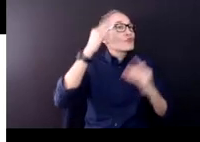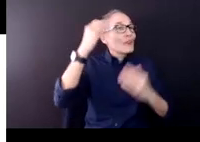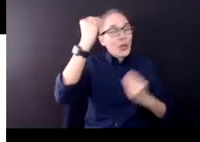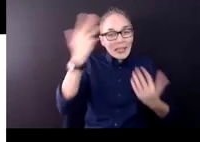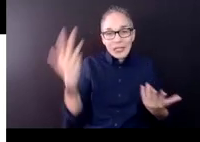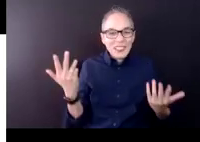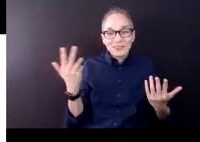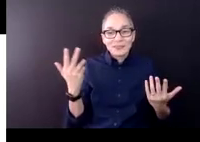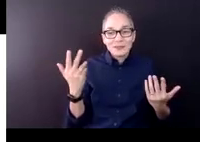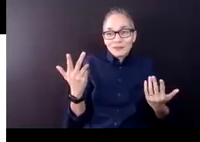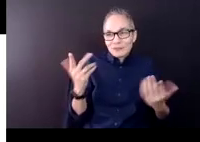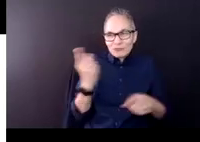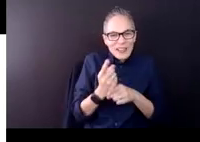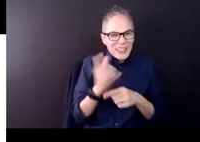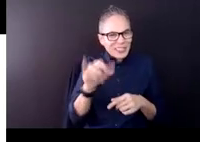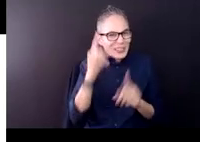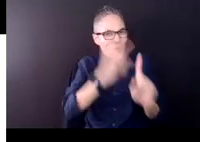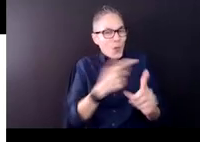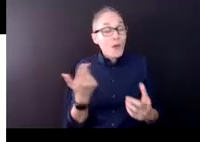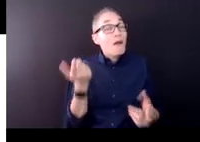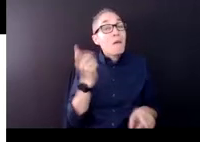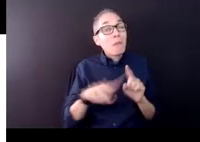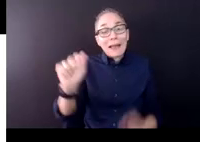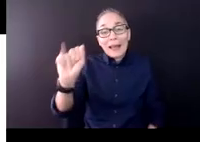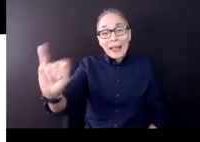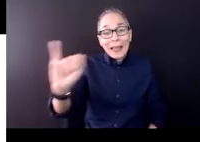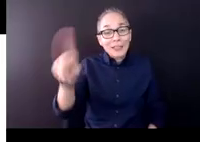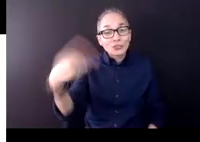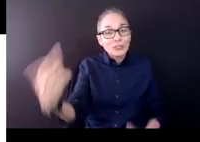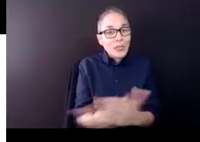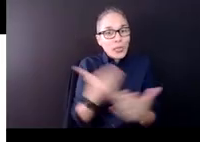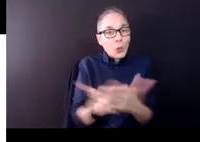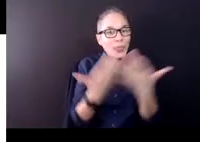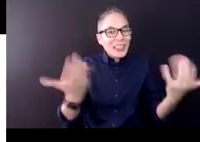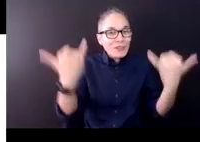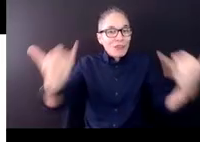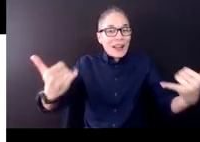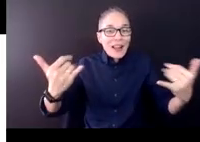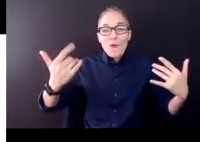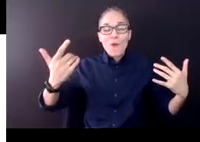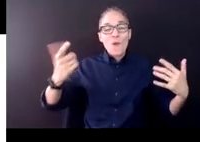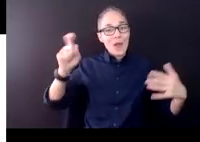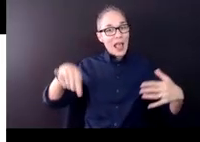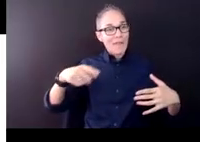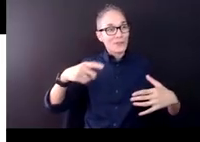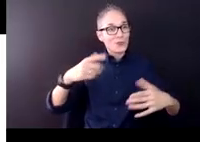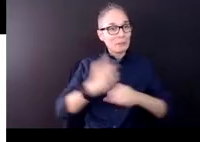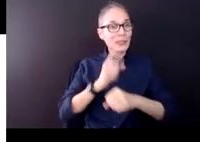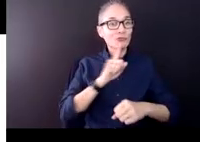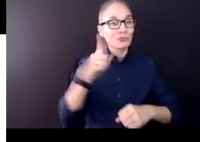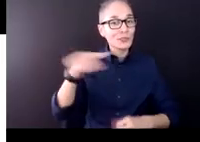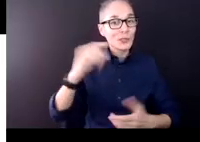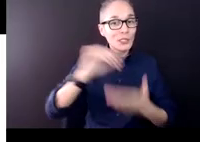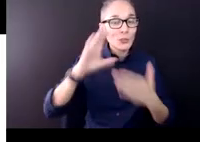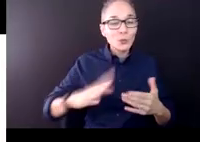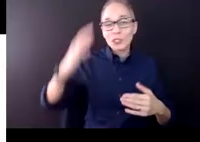record of doing that. The only thing is AI is just the new thing that we have to make students aware of and to